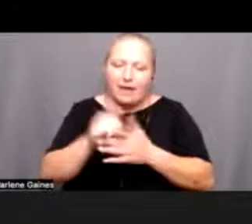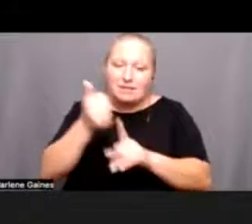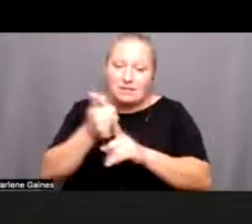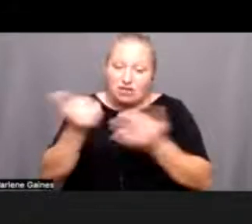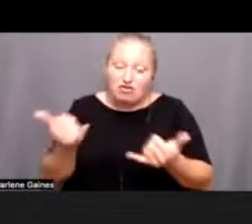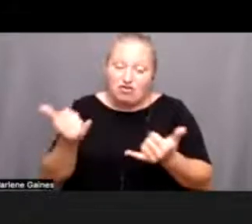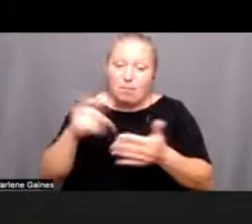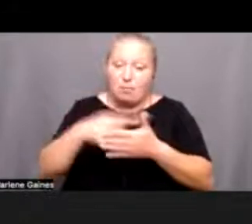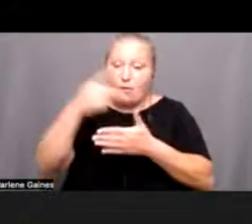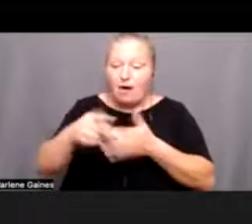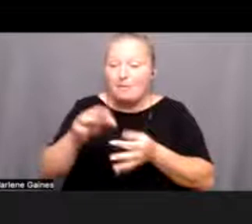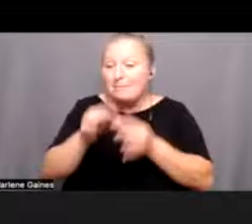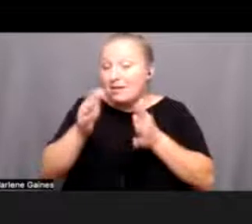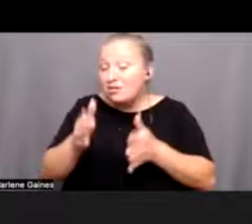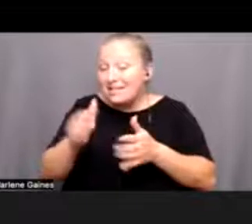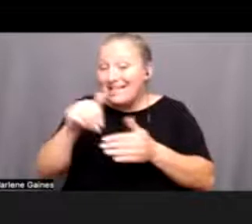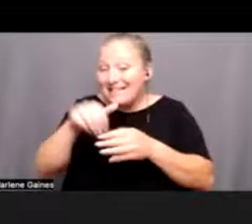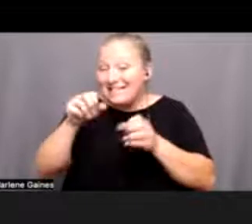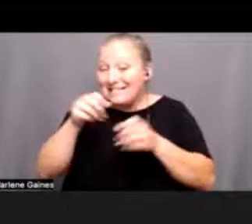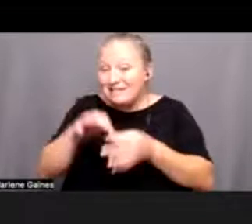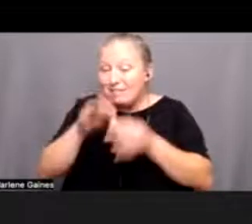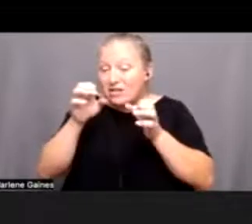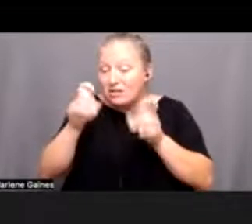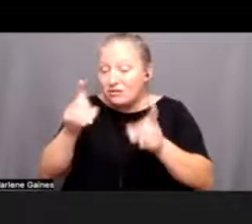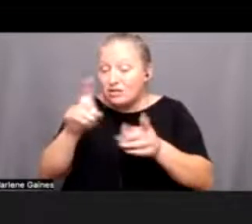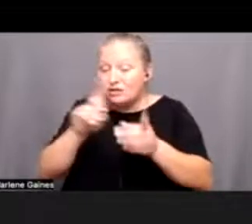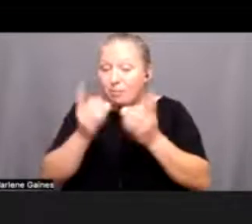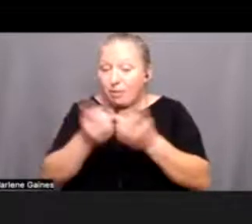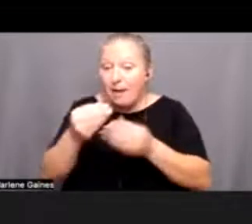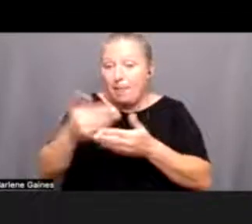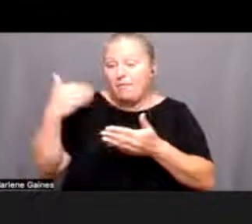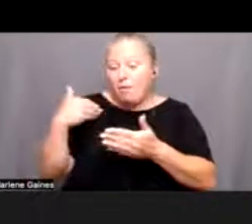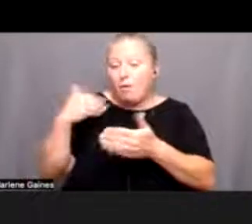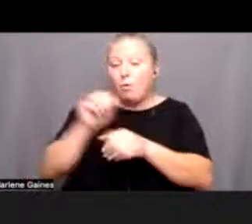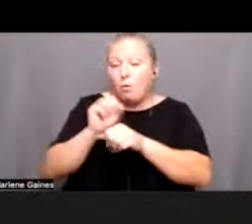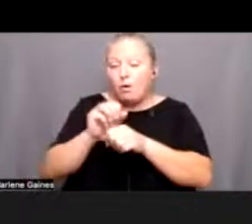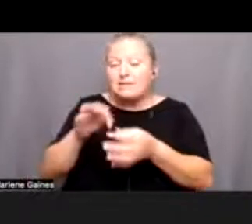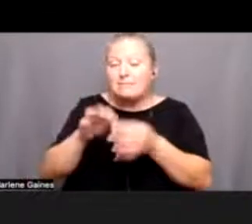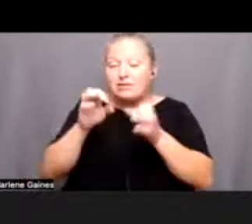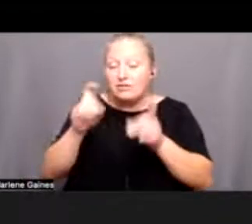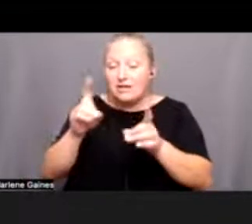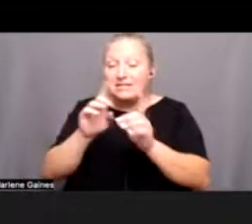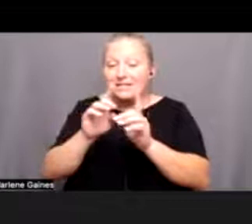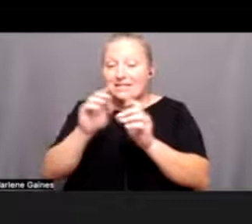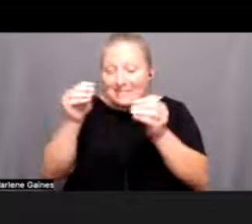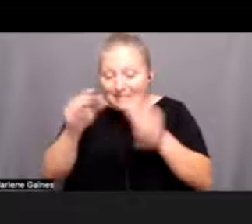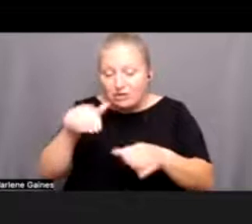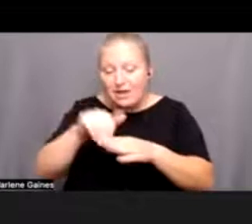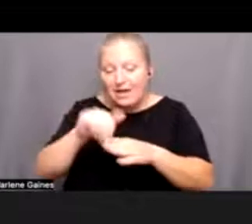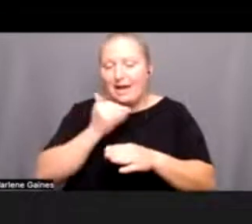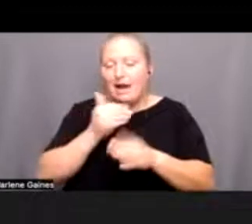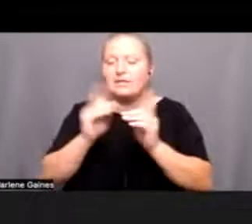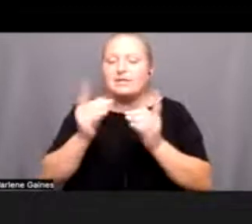program specialist in our special education department and prior worked as a special education teacher in our district as well.